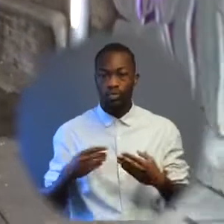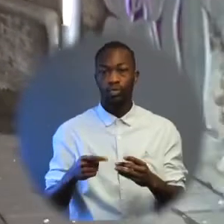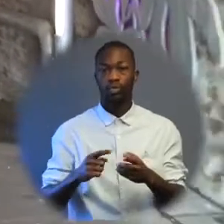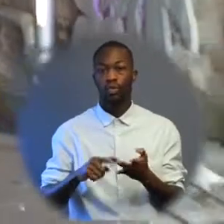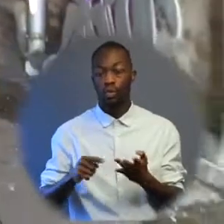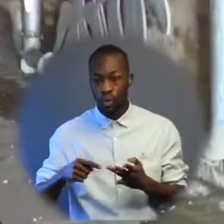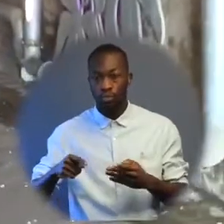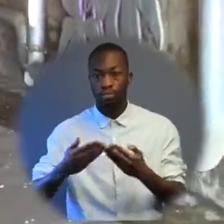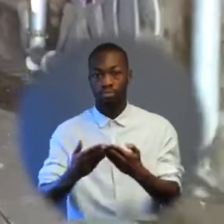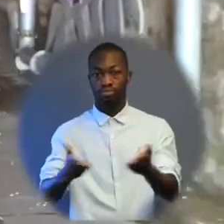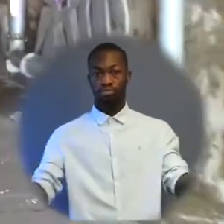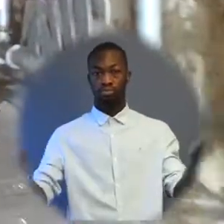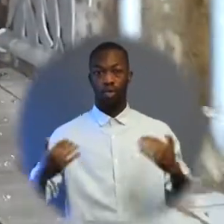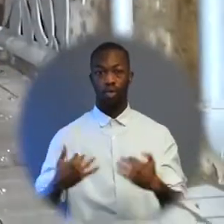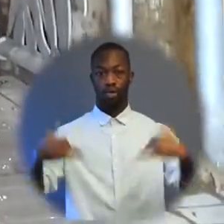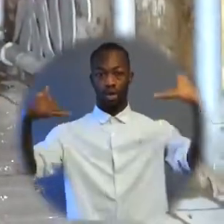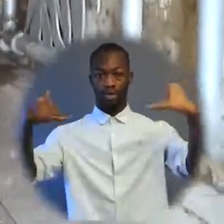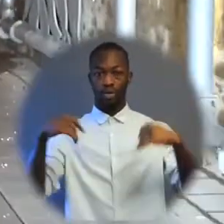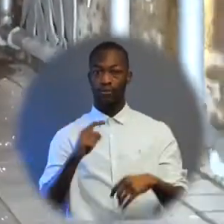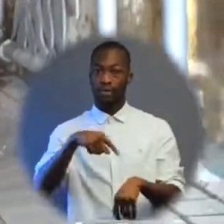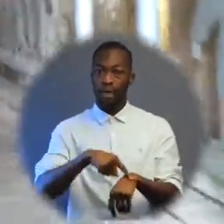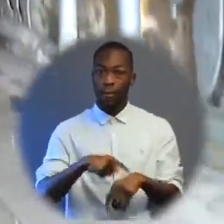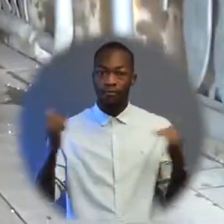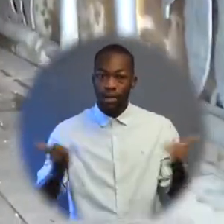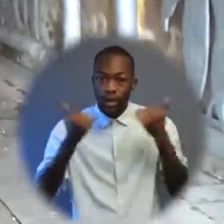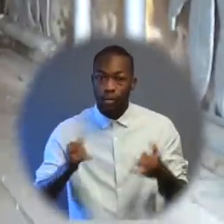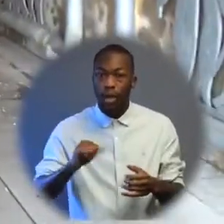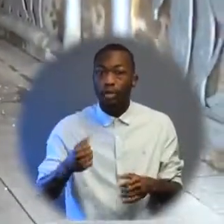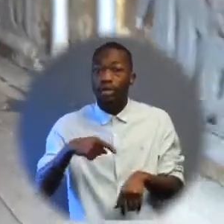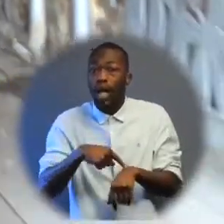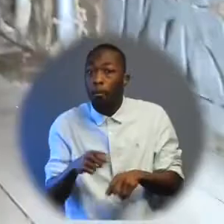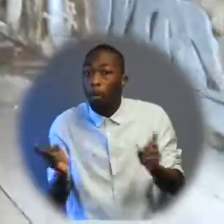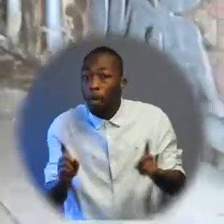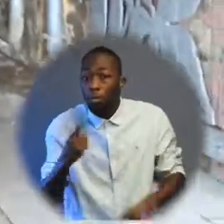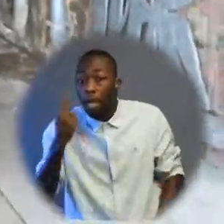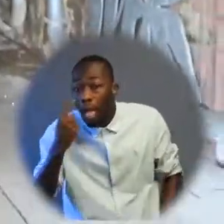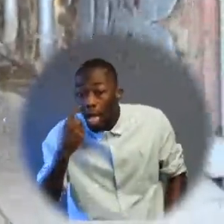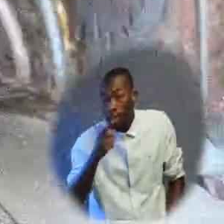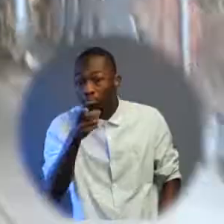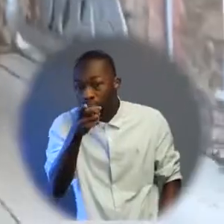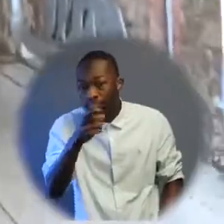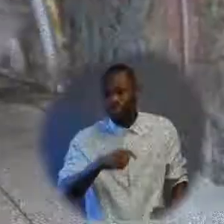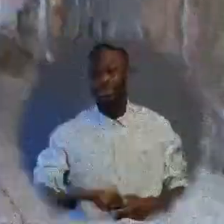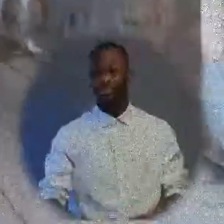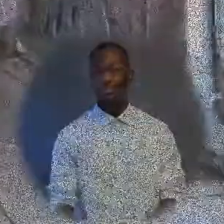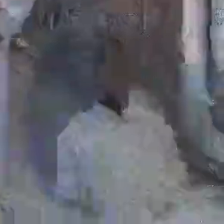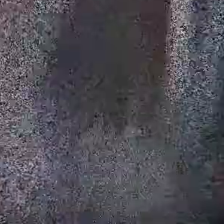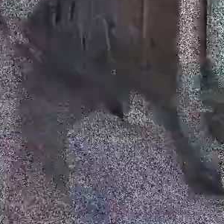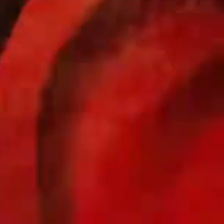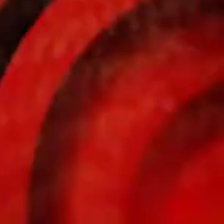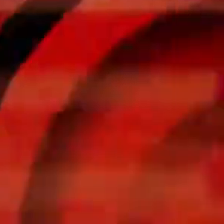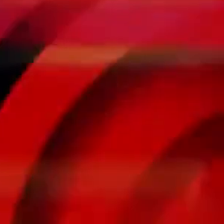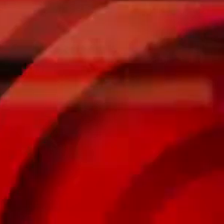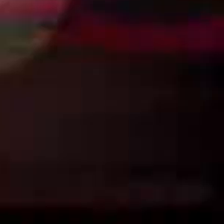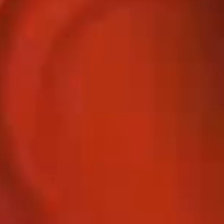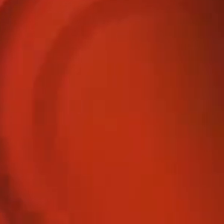new audiences by bringing it to the heart of the community. After this London pilot, who knows where SMASHfest is going to touch down next? Maybe in your